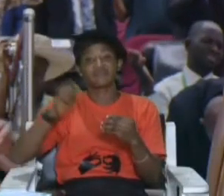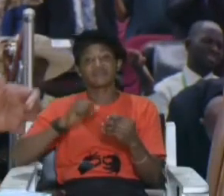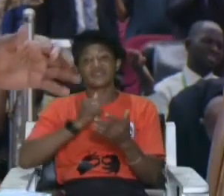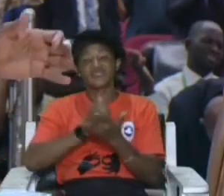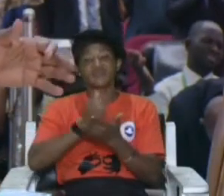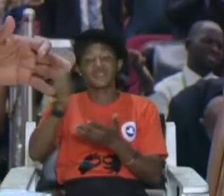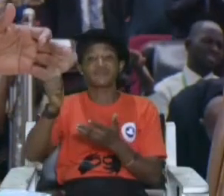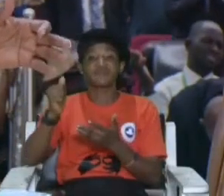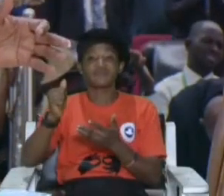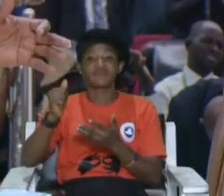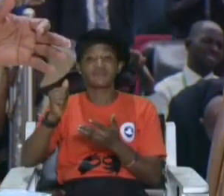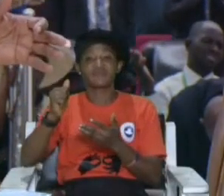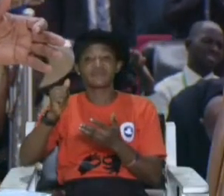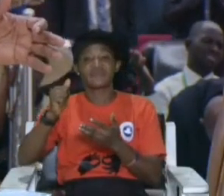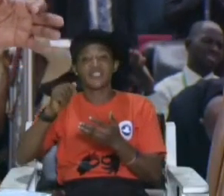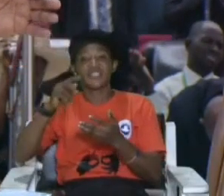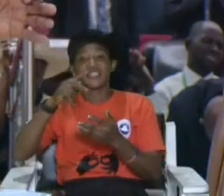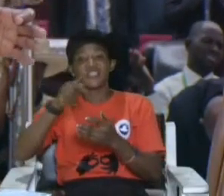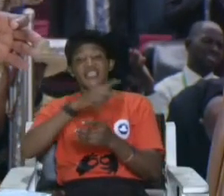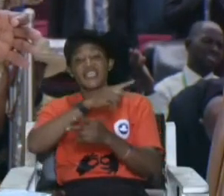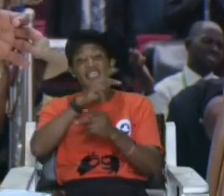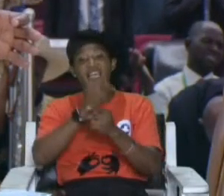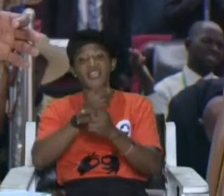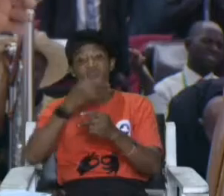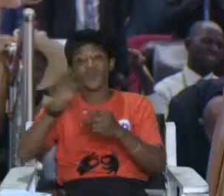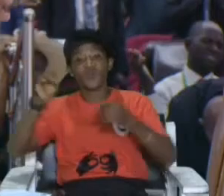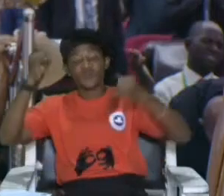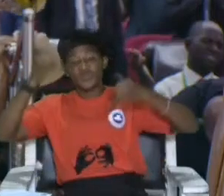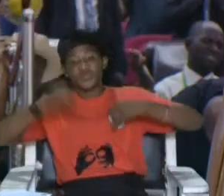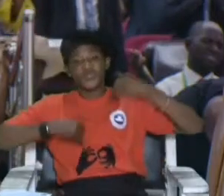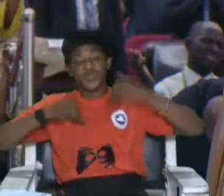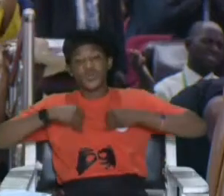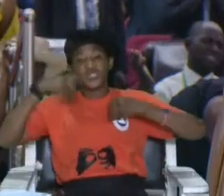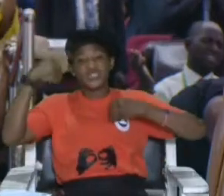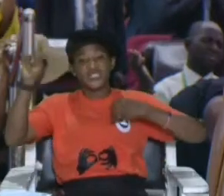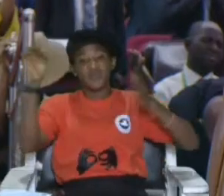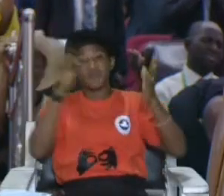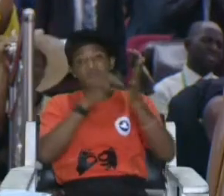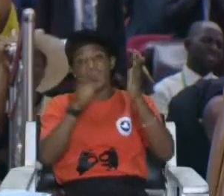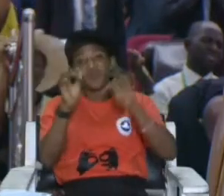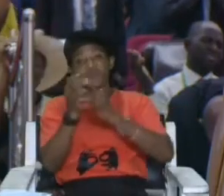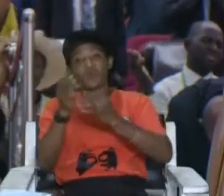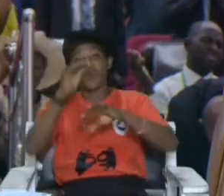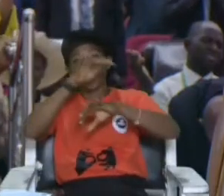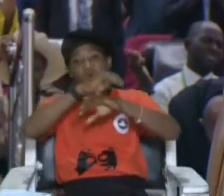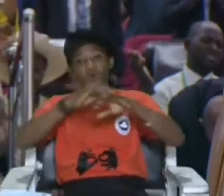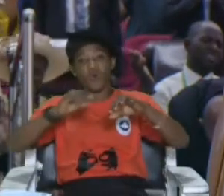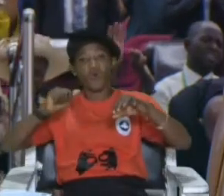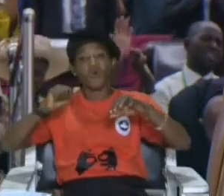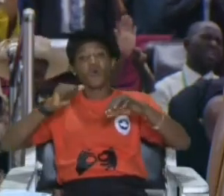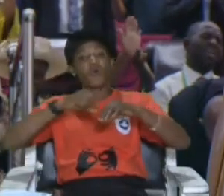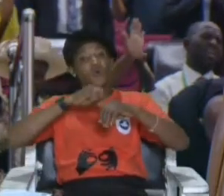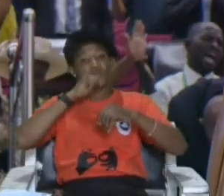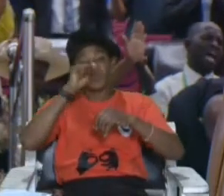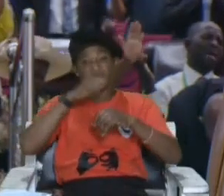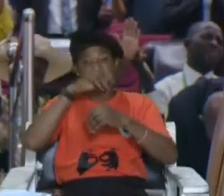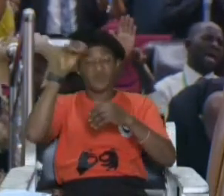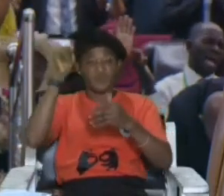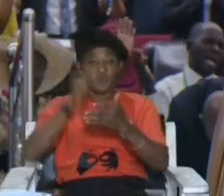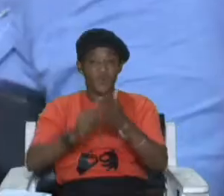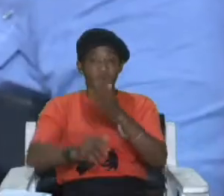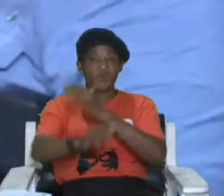The kind of joy that the Bible calls unspeakable, God will give to you in abundance.